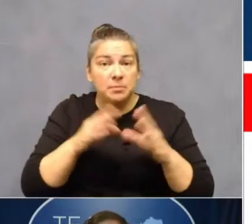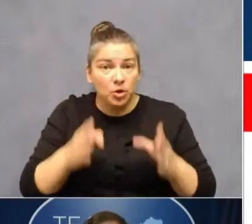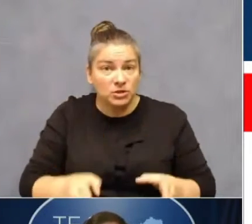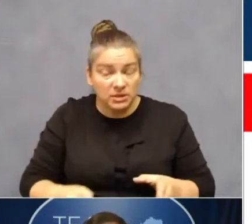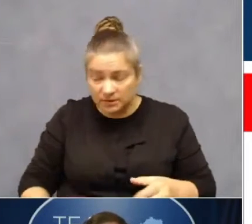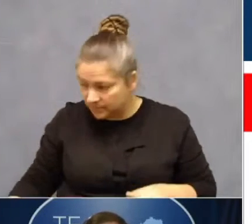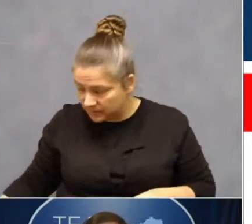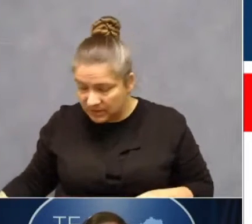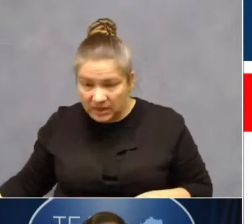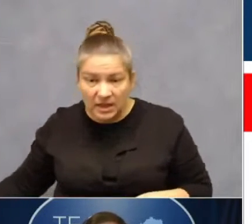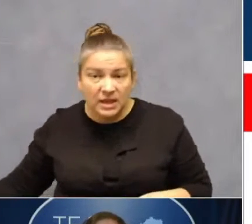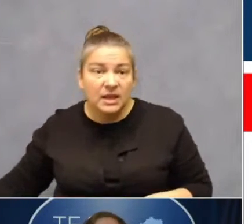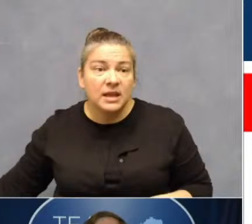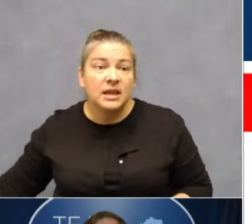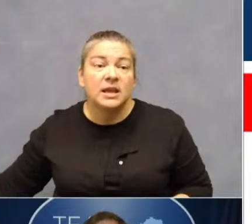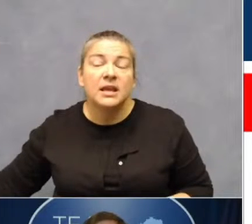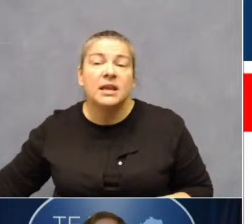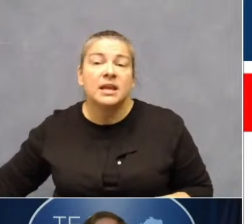you're going to dine out,